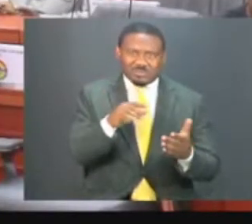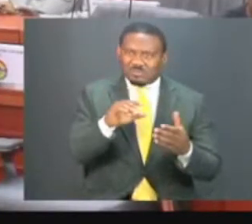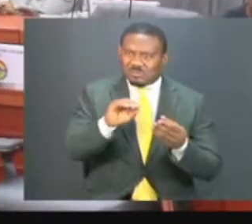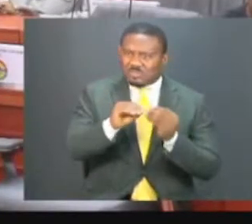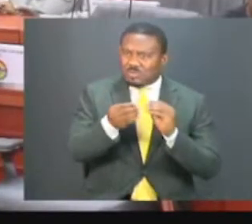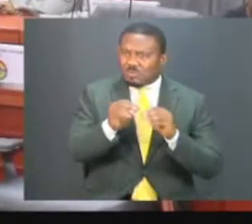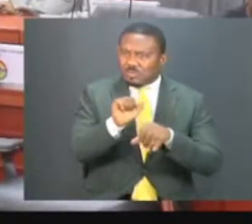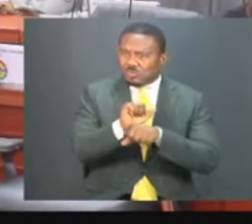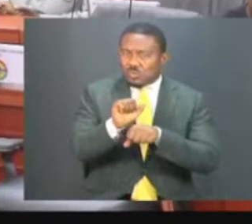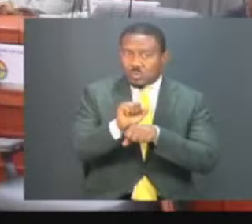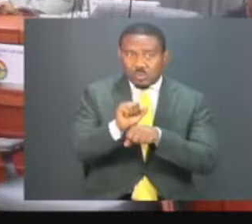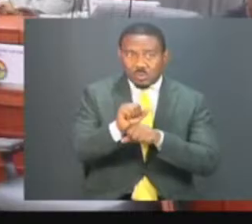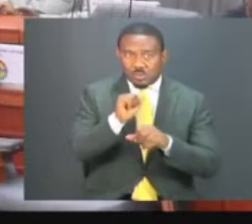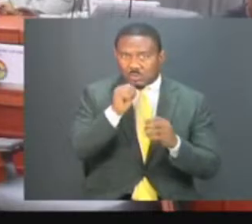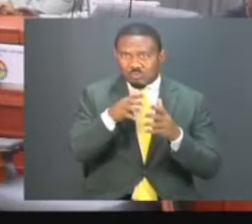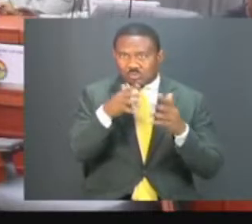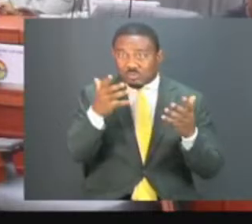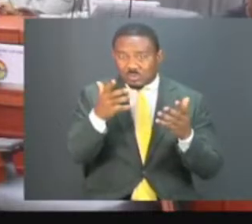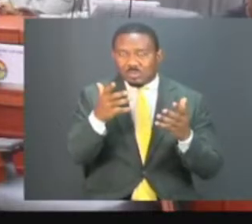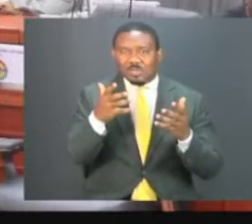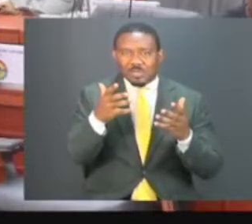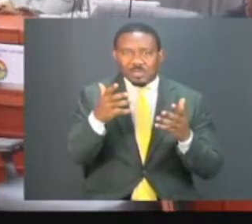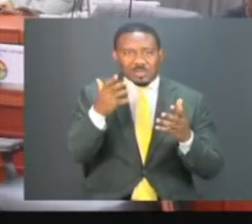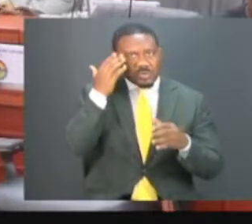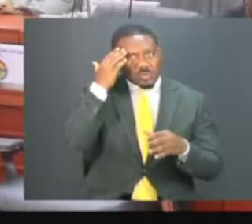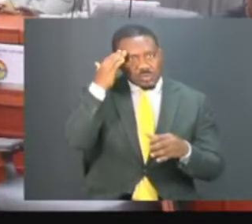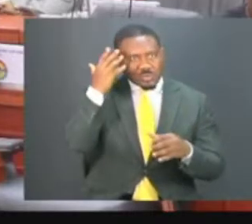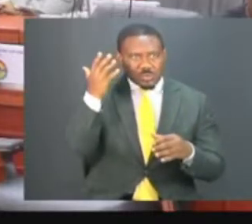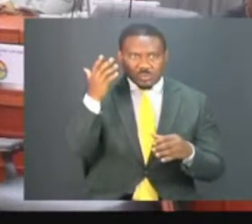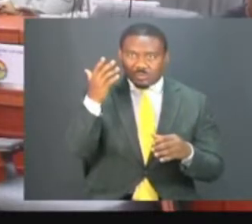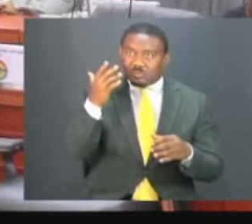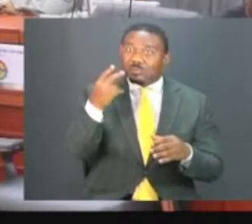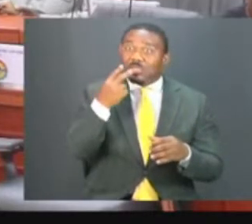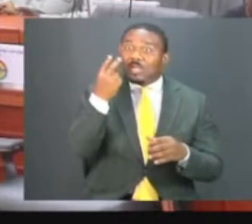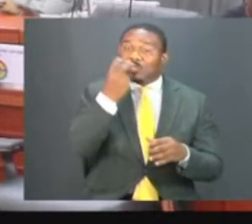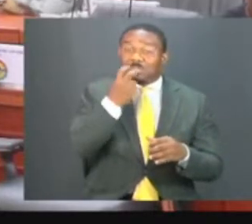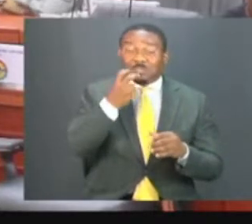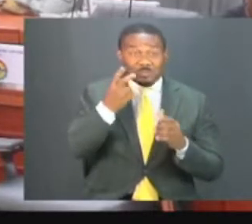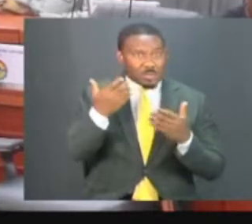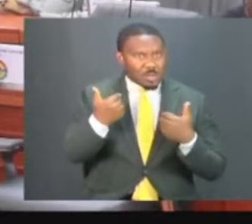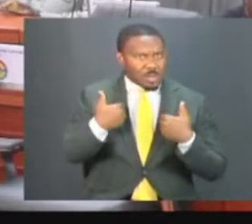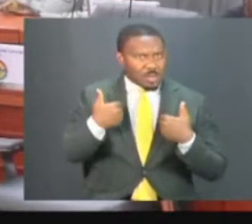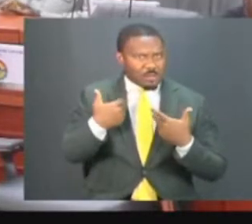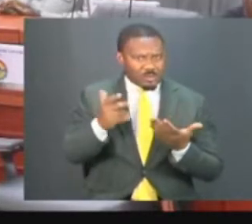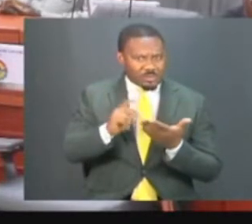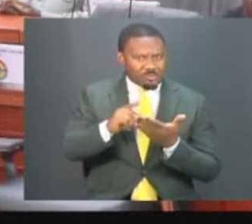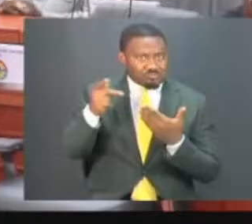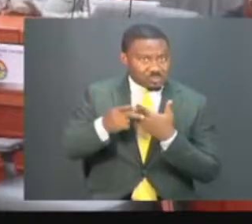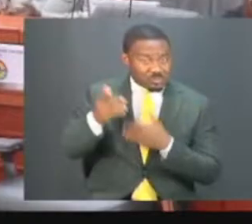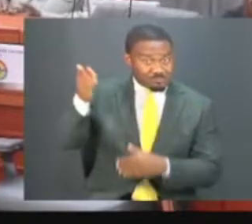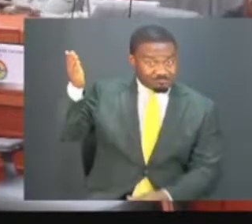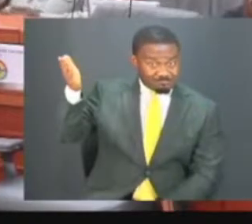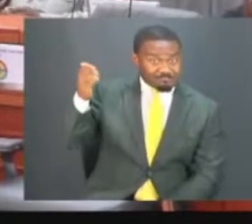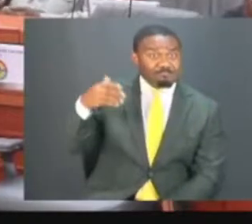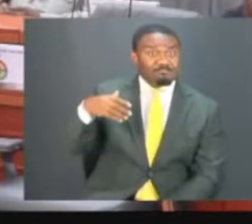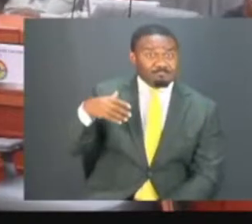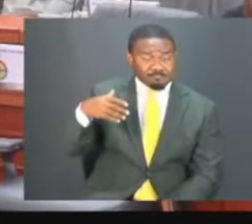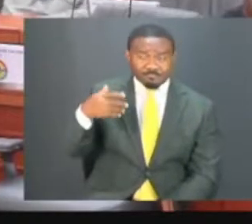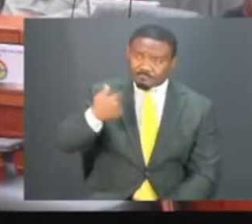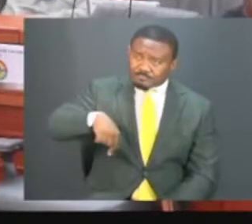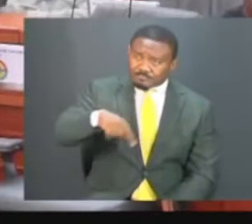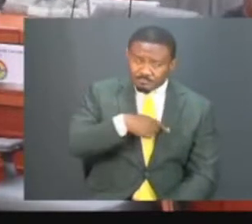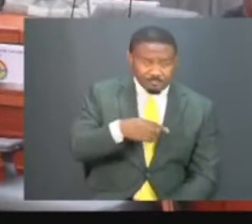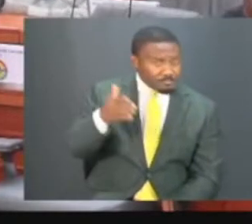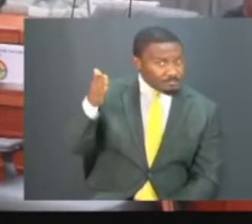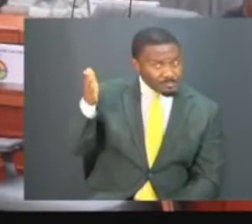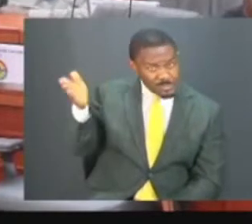you know that the Speaker had an event and invited leadership, and we all went